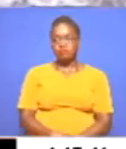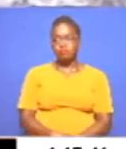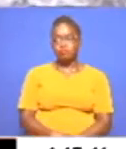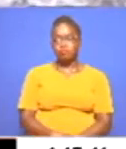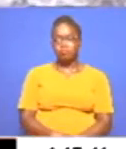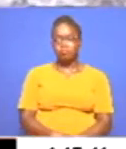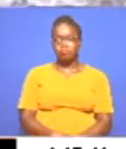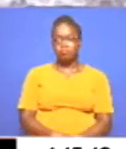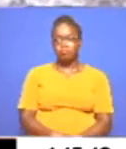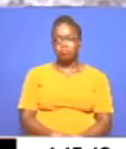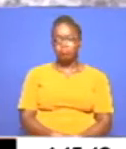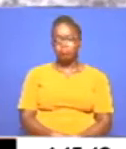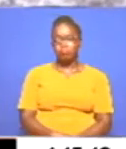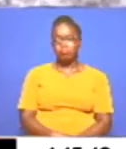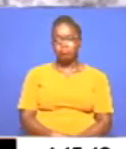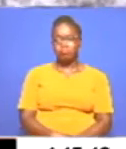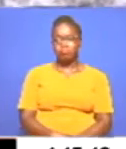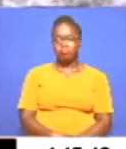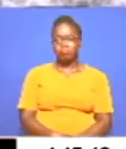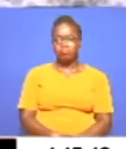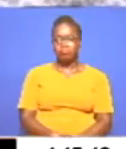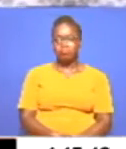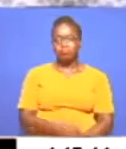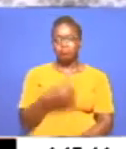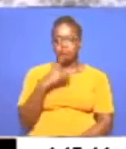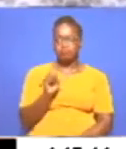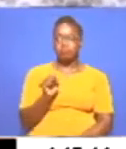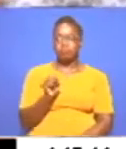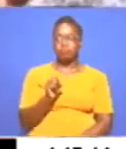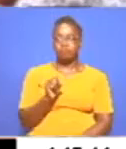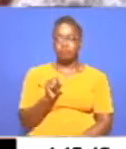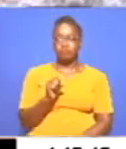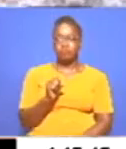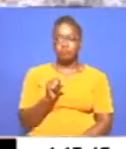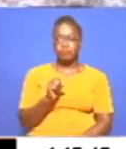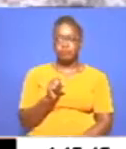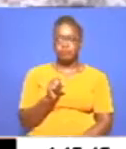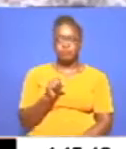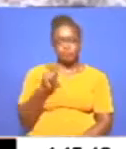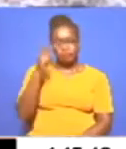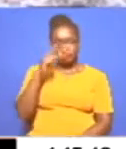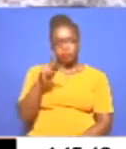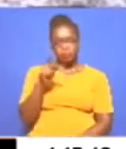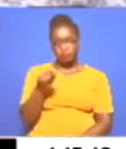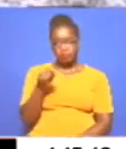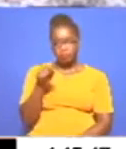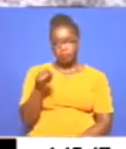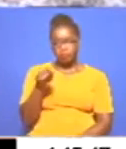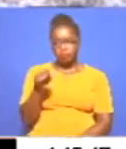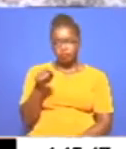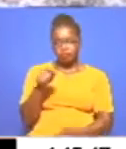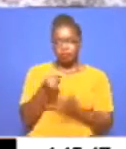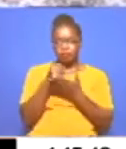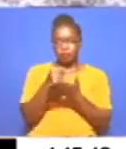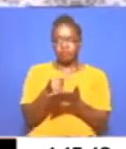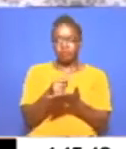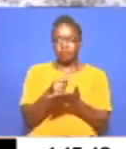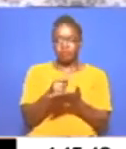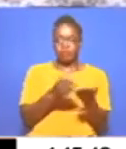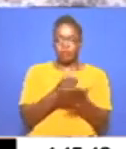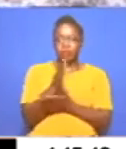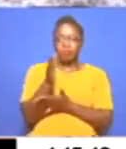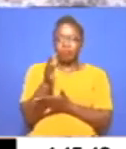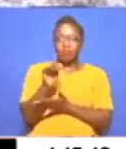Especially the women, right? So this policy will now really help to ensure